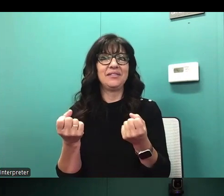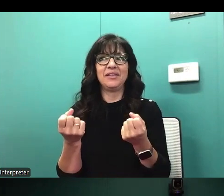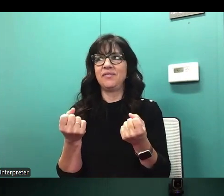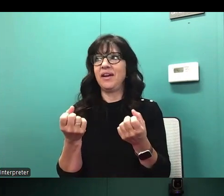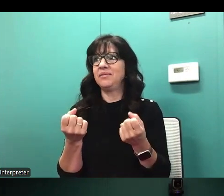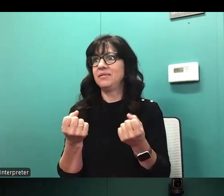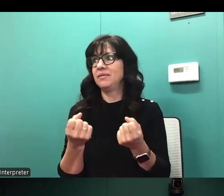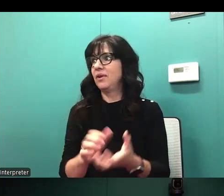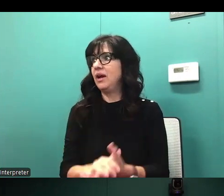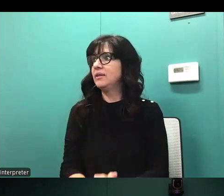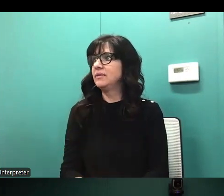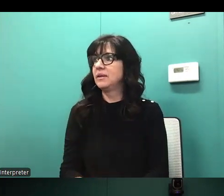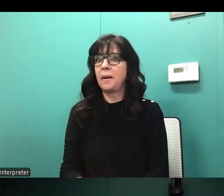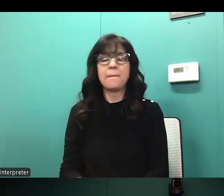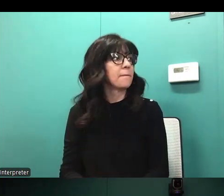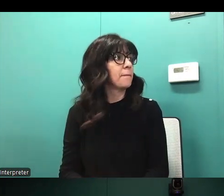that. I think it's fun,